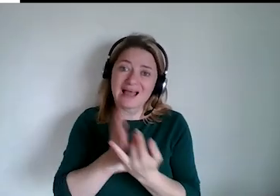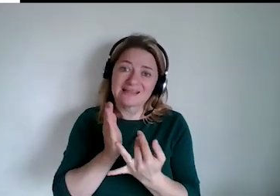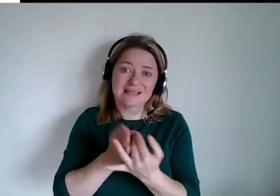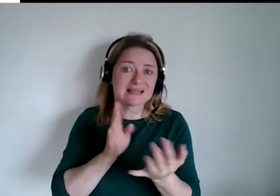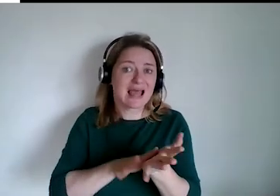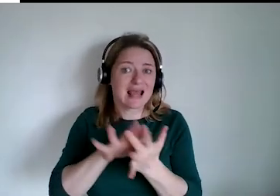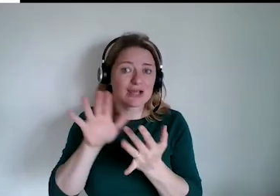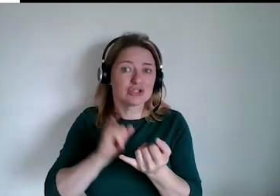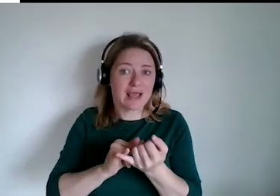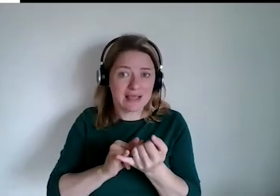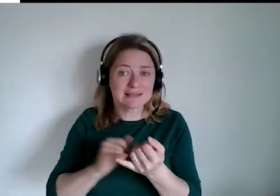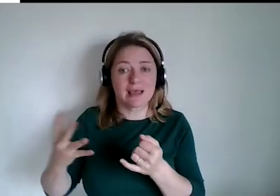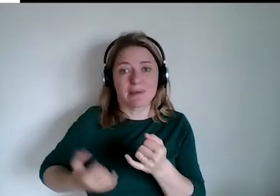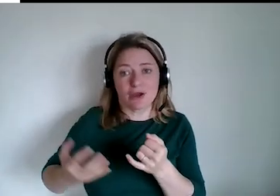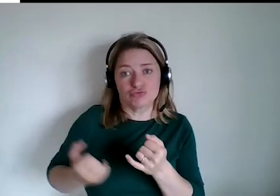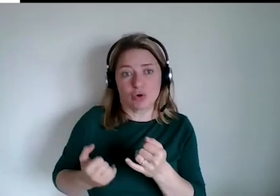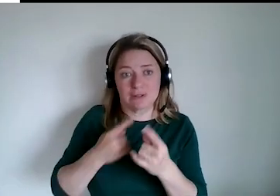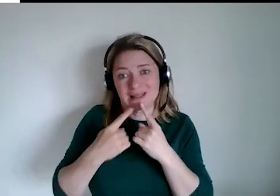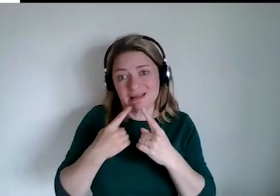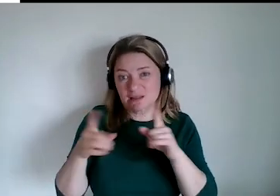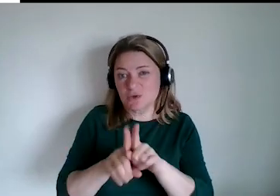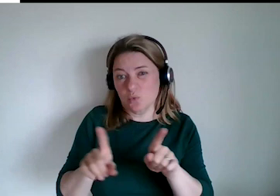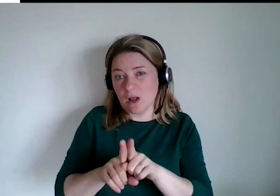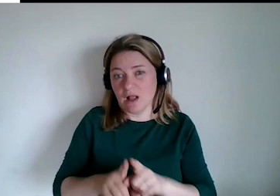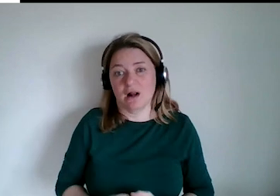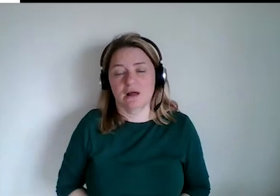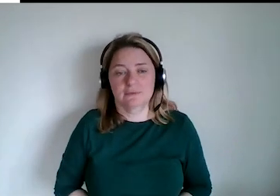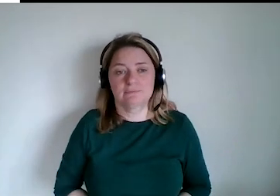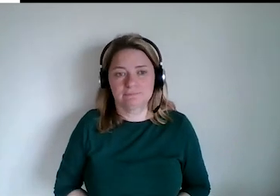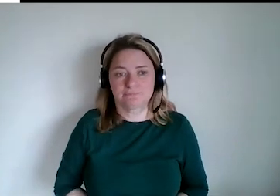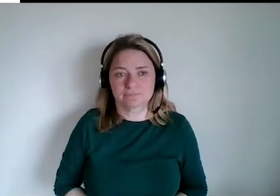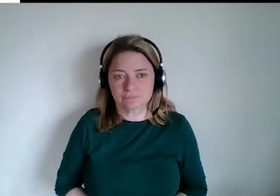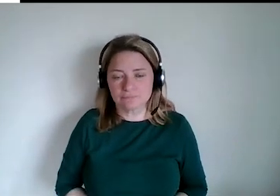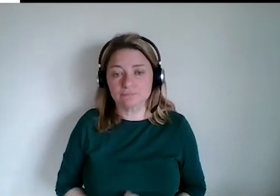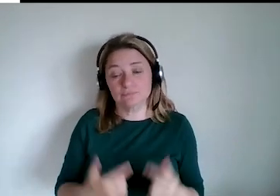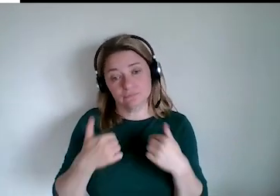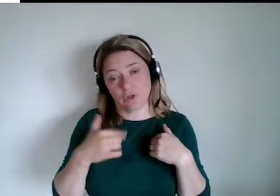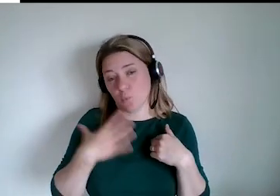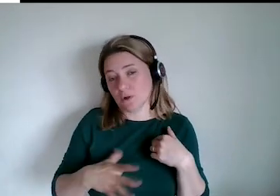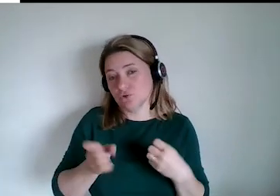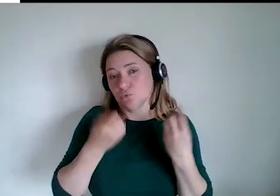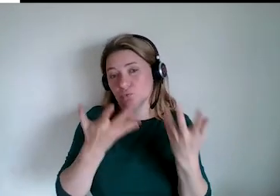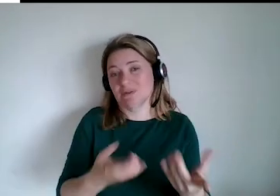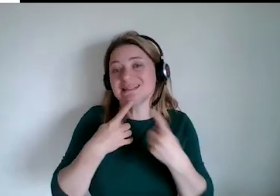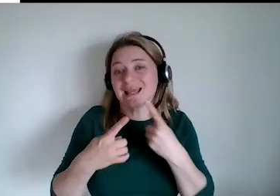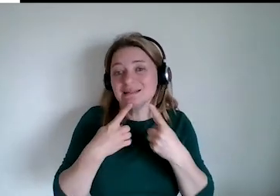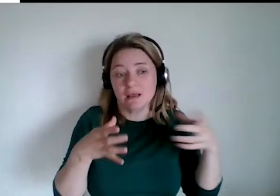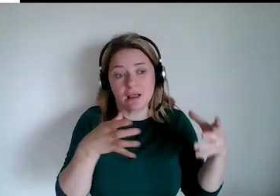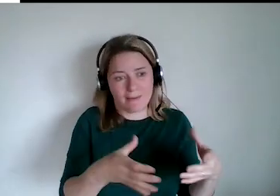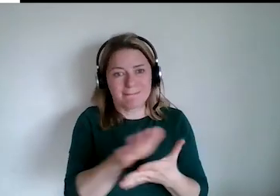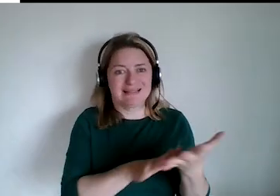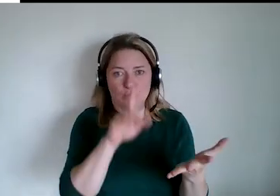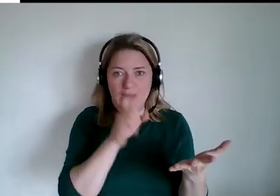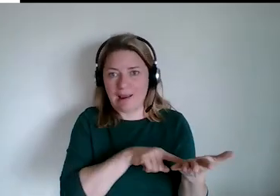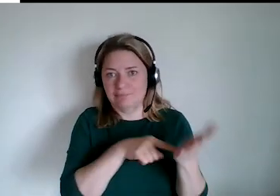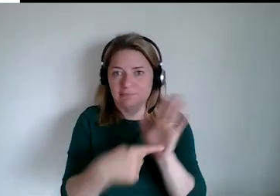payroll data. So cradle to grave. So we want to provide the data to produce evidence-based